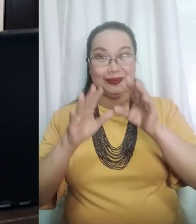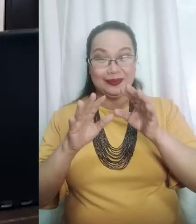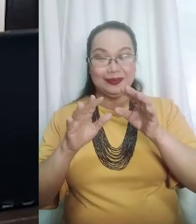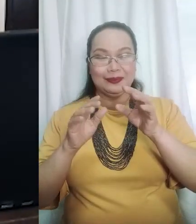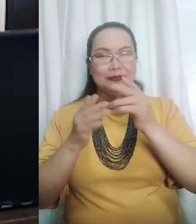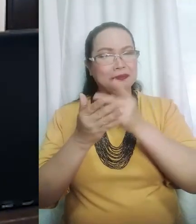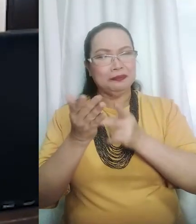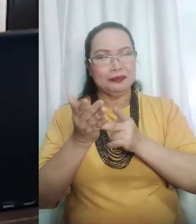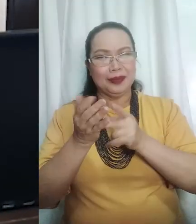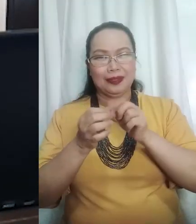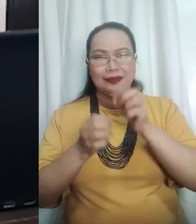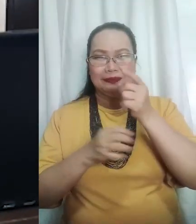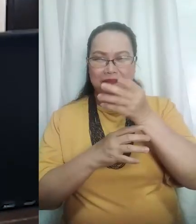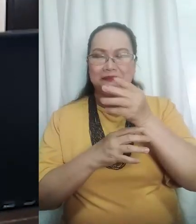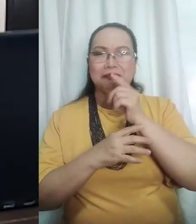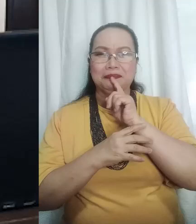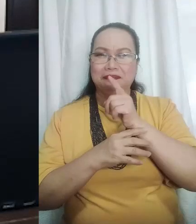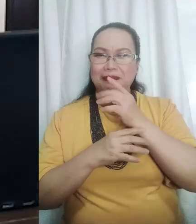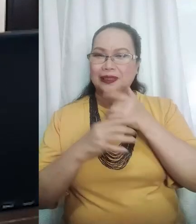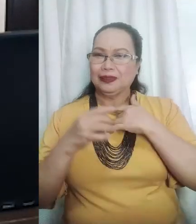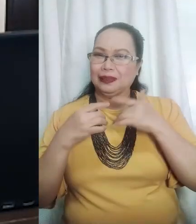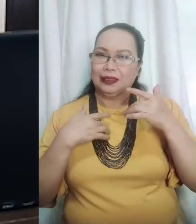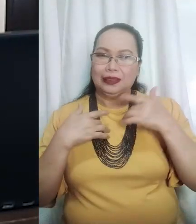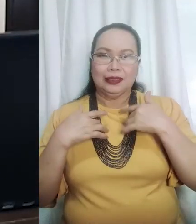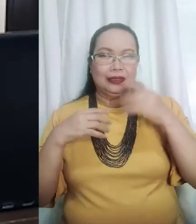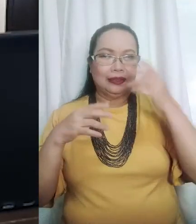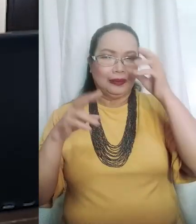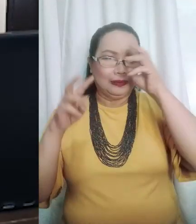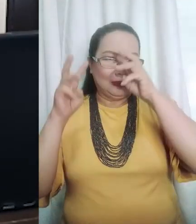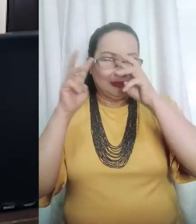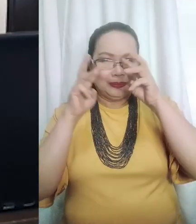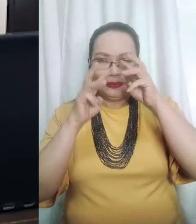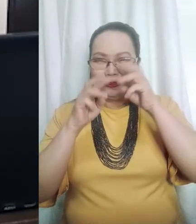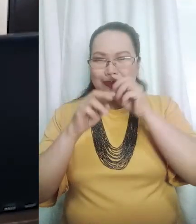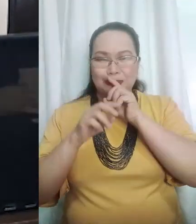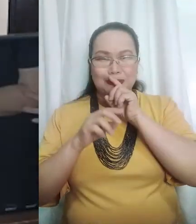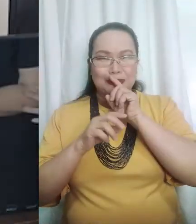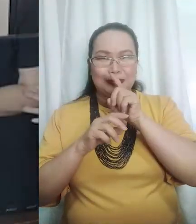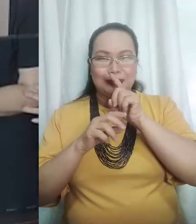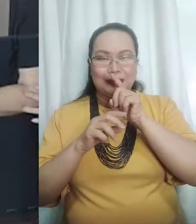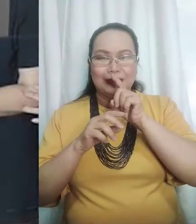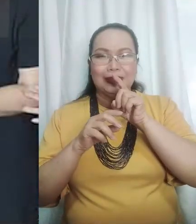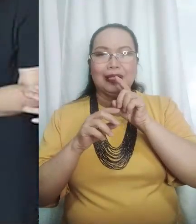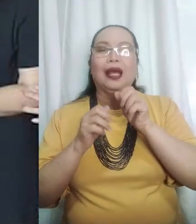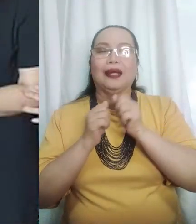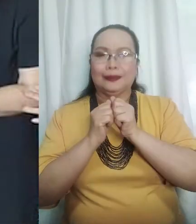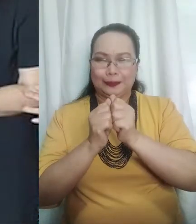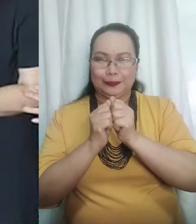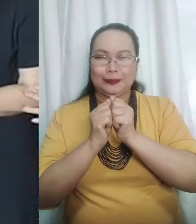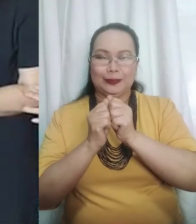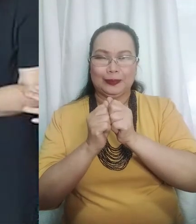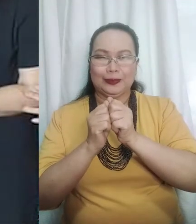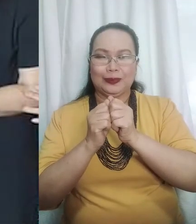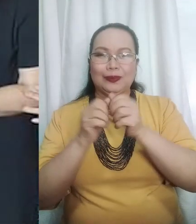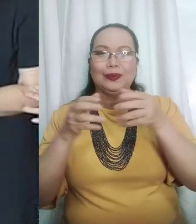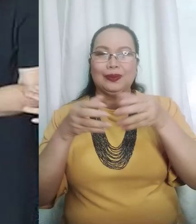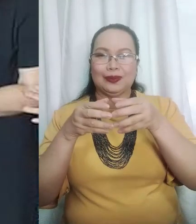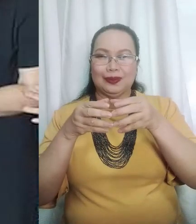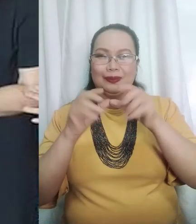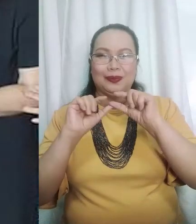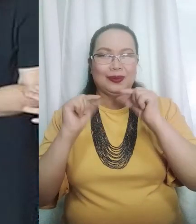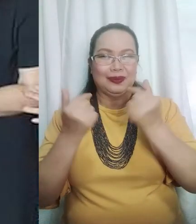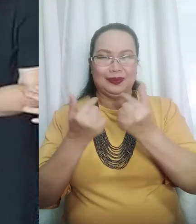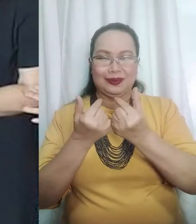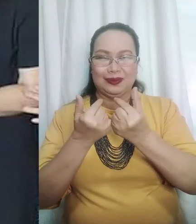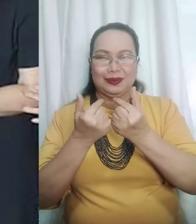me was really anxious and worried, my journey with my life group helped me cope up with this